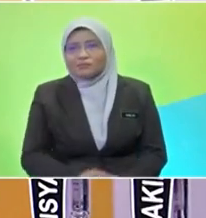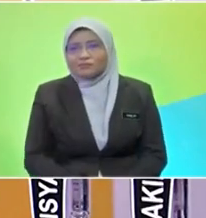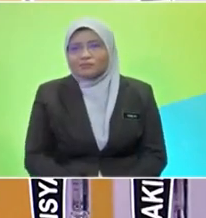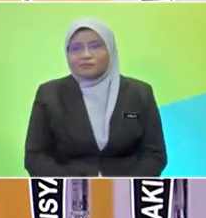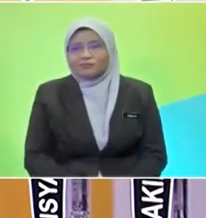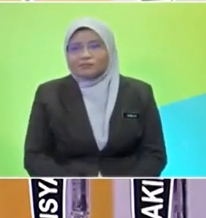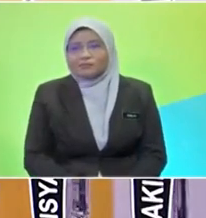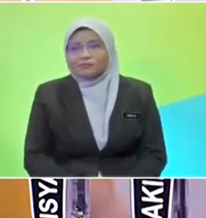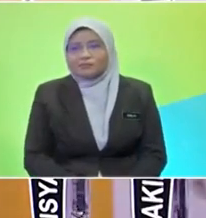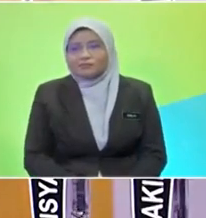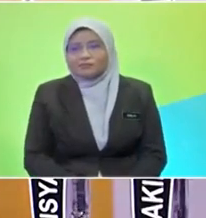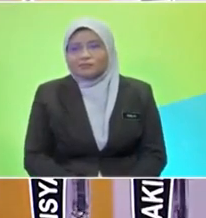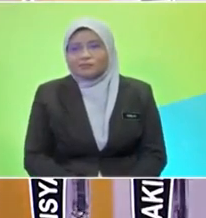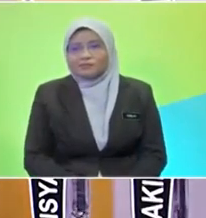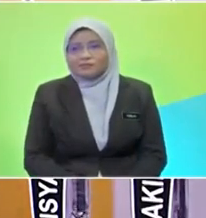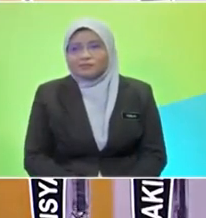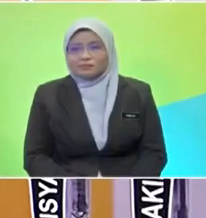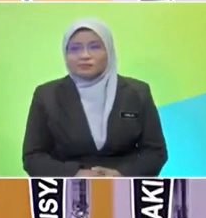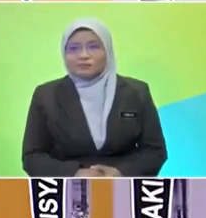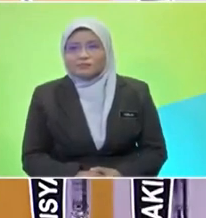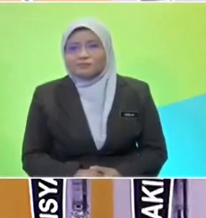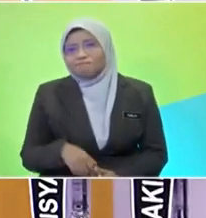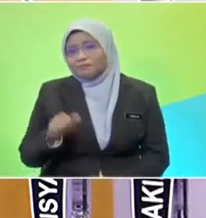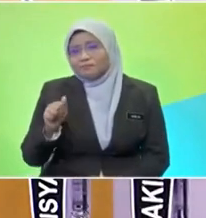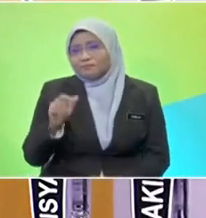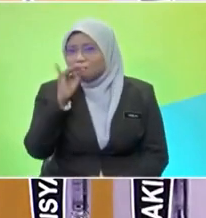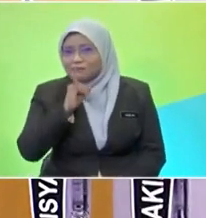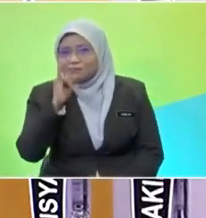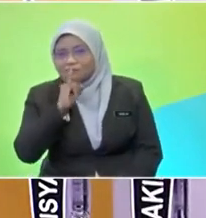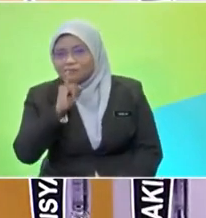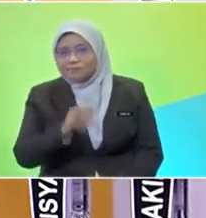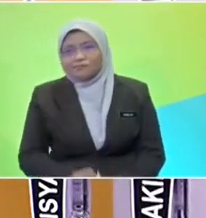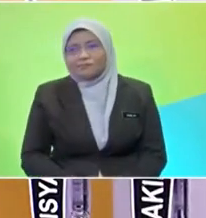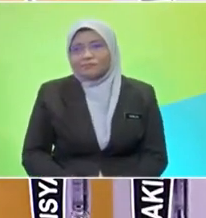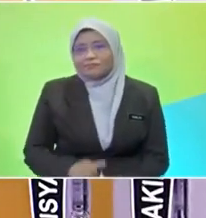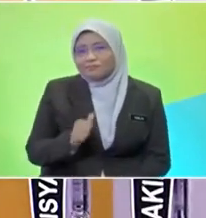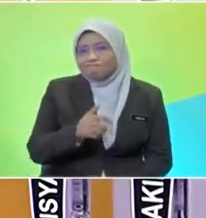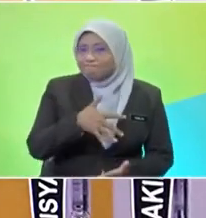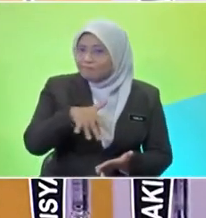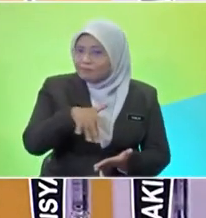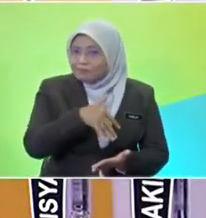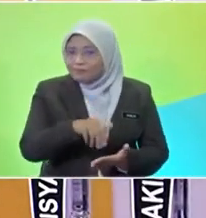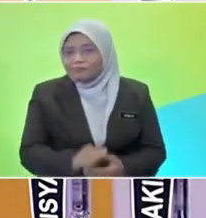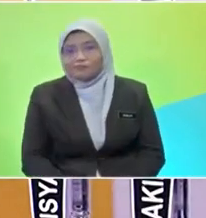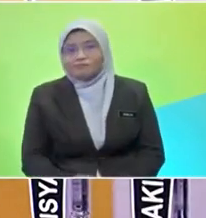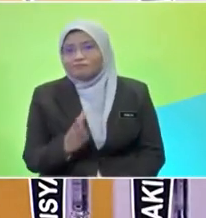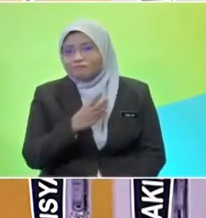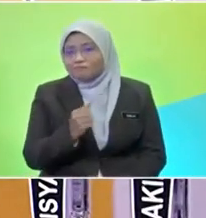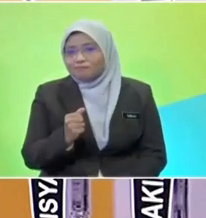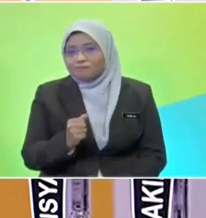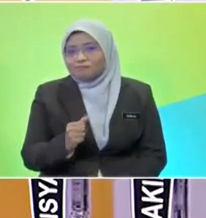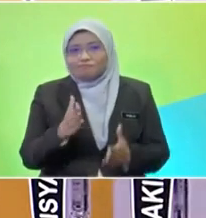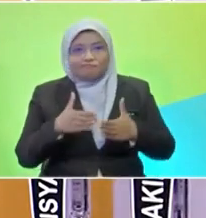true performer. A singer, a dancer, and he's an amazing, amazing